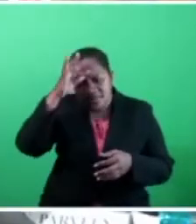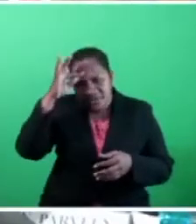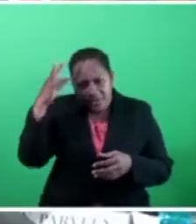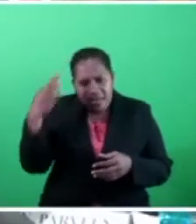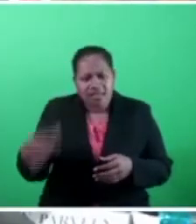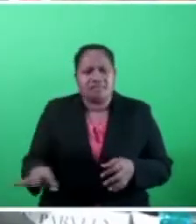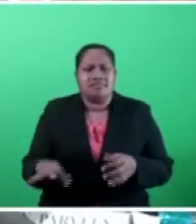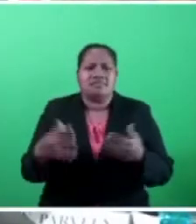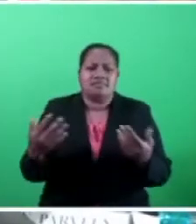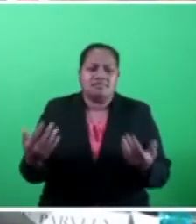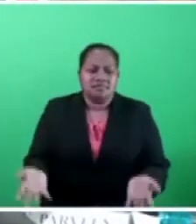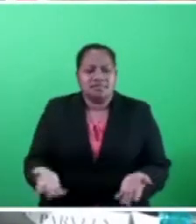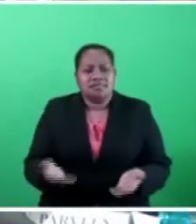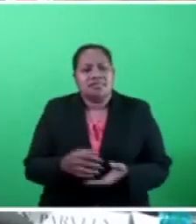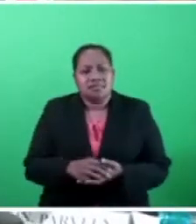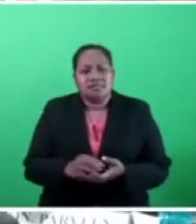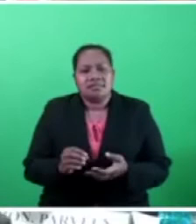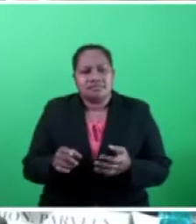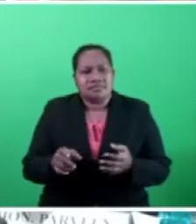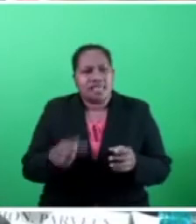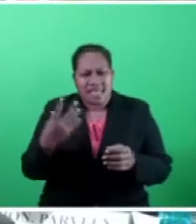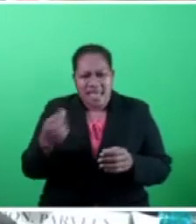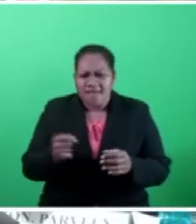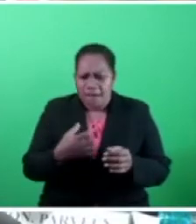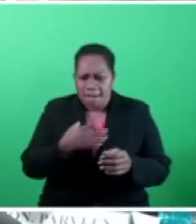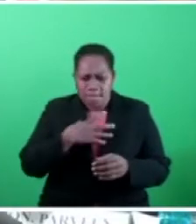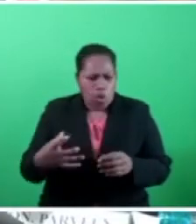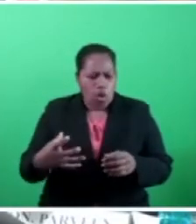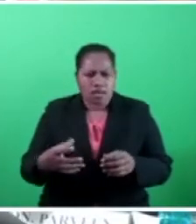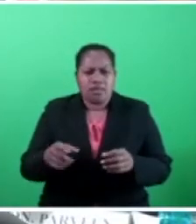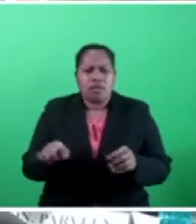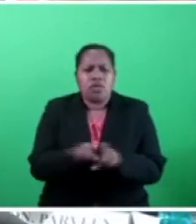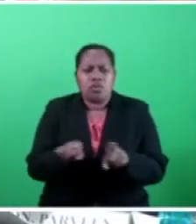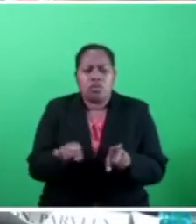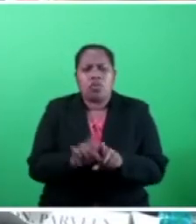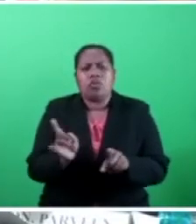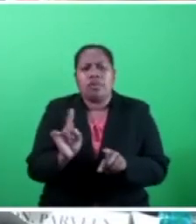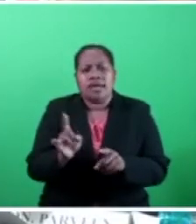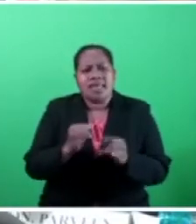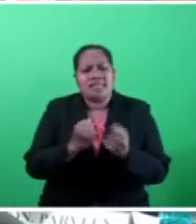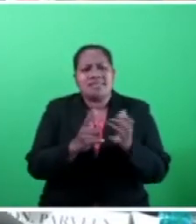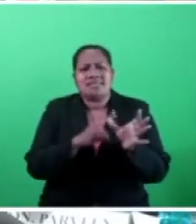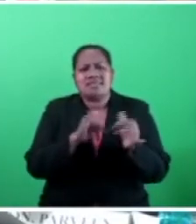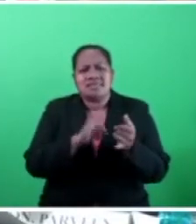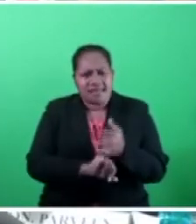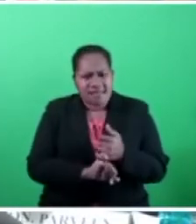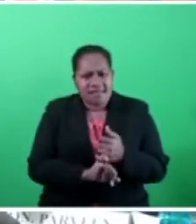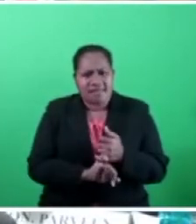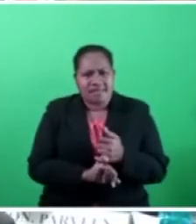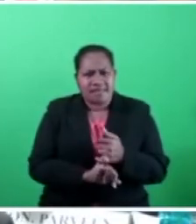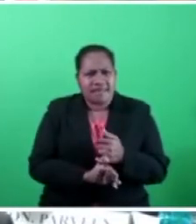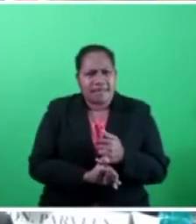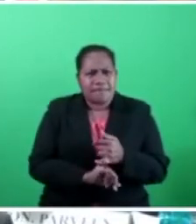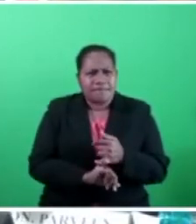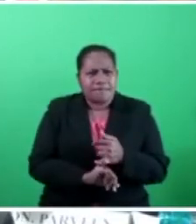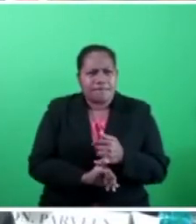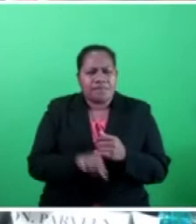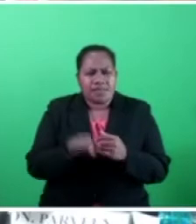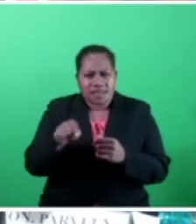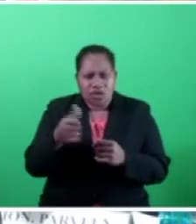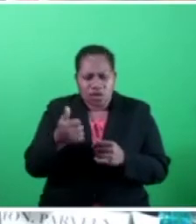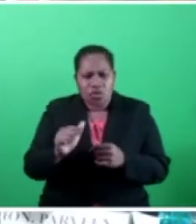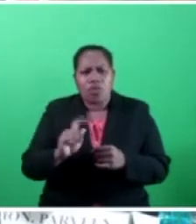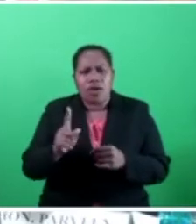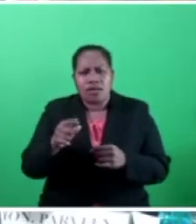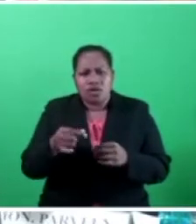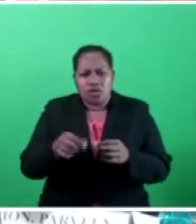severe disease, like SARS and MERS, which was Mediterranean Middle East Respiratory Syndrome,